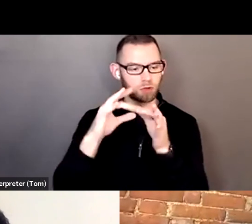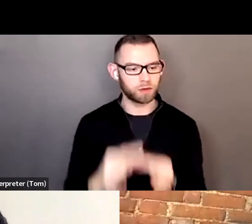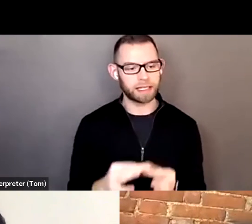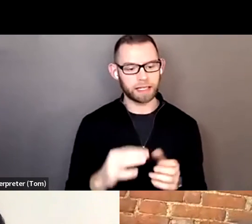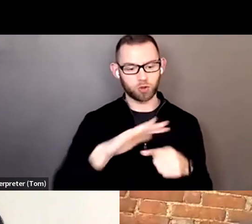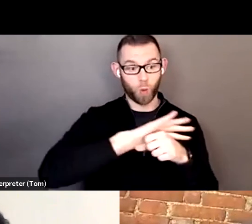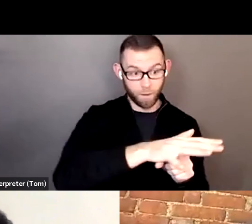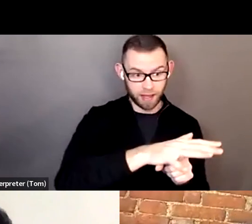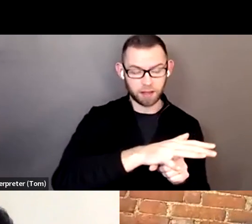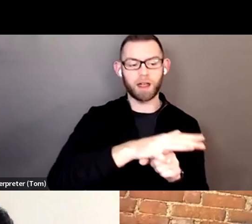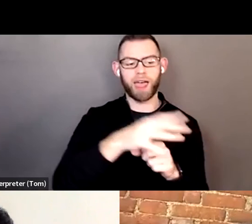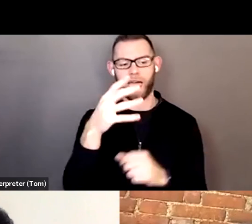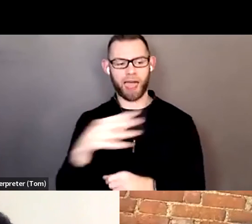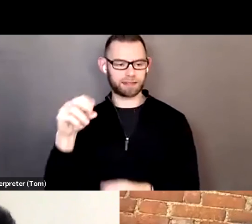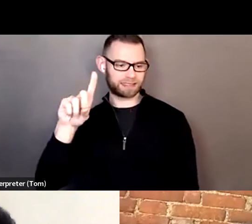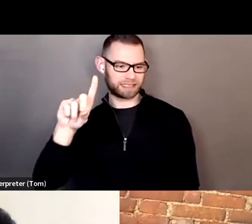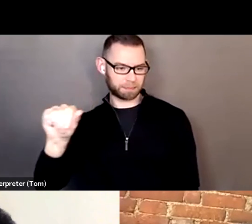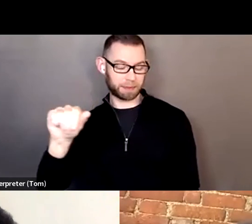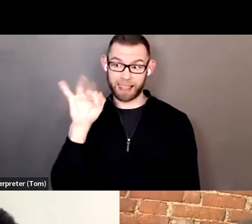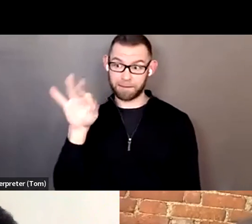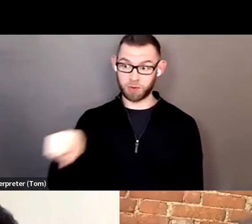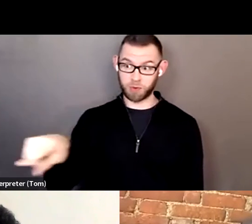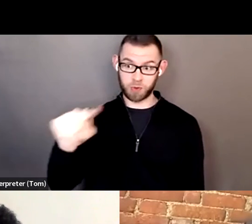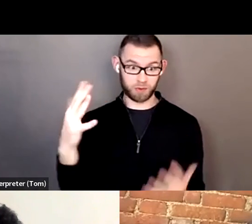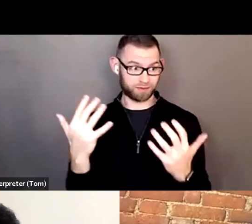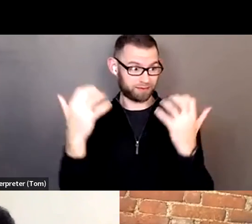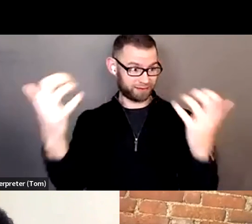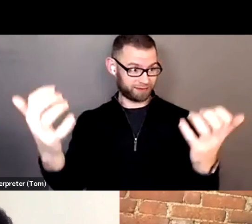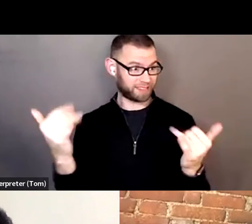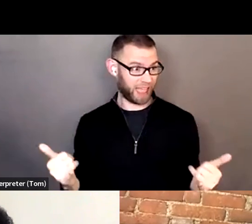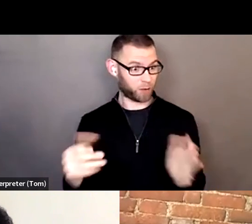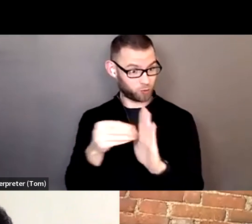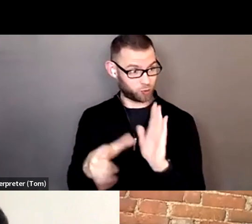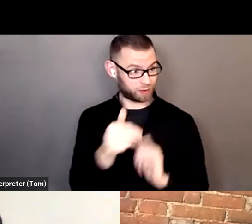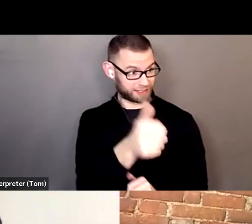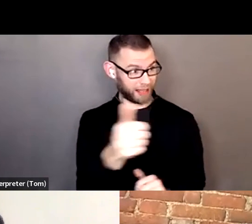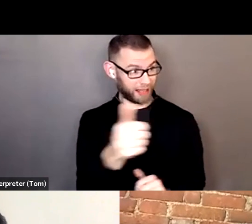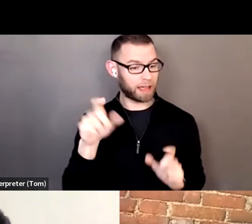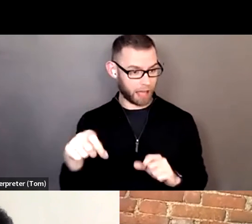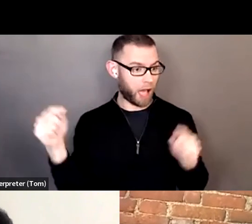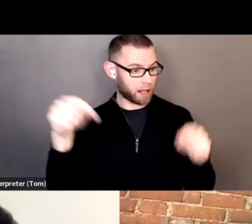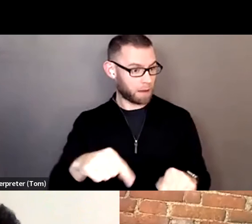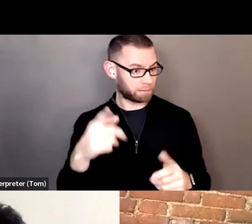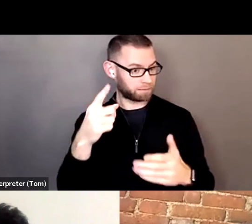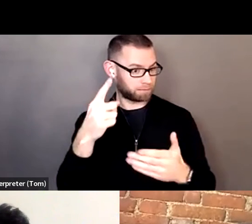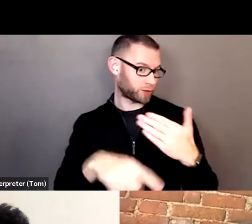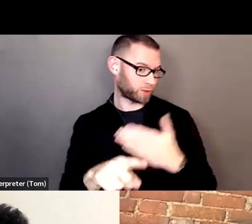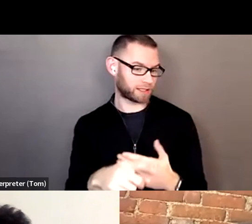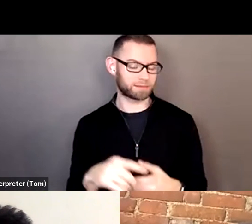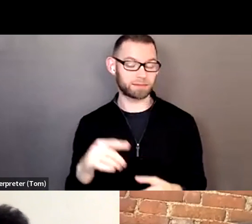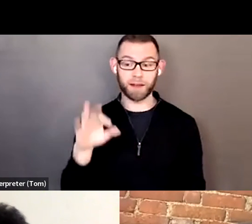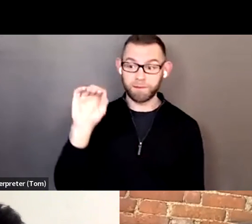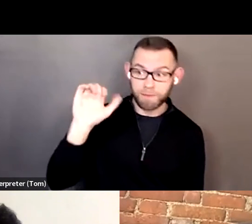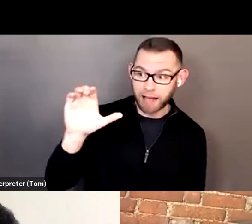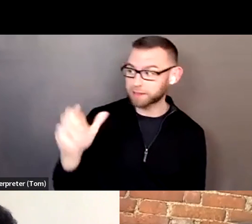disabilities. So if any students out there, please attend next week's session. And if there are faculty and staff, please tell all the students to